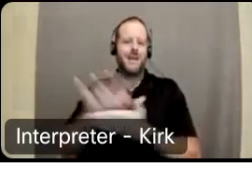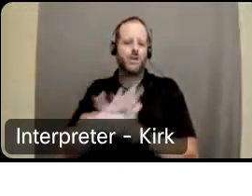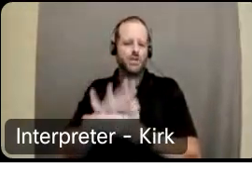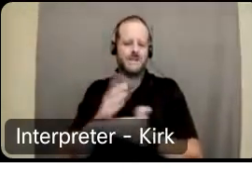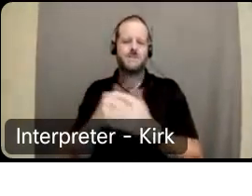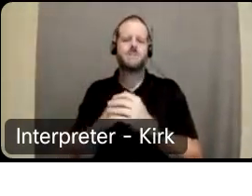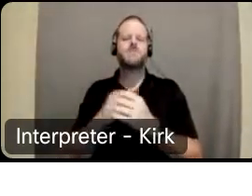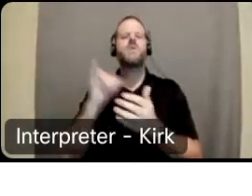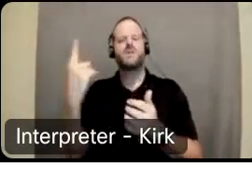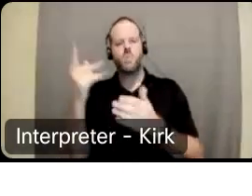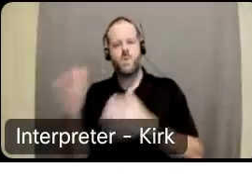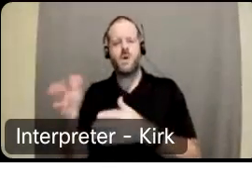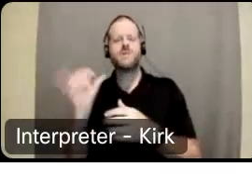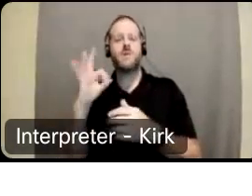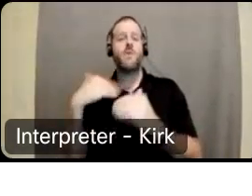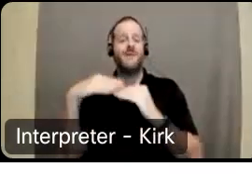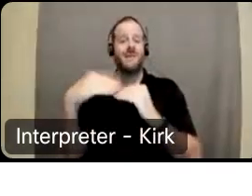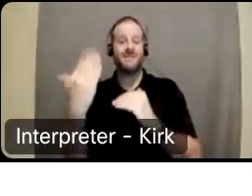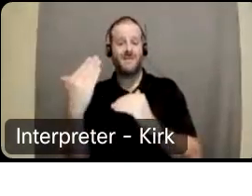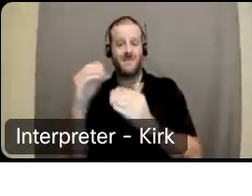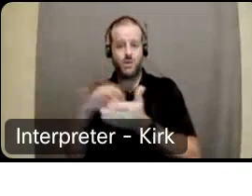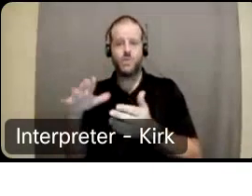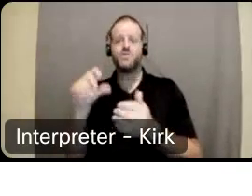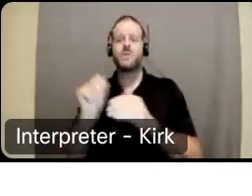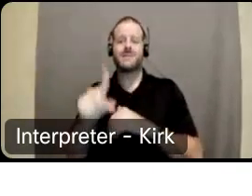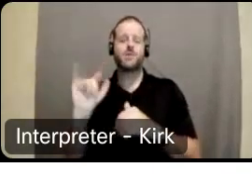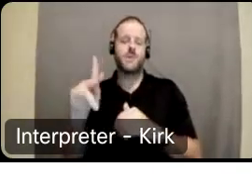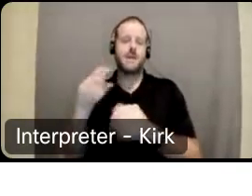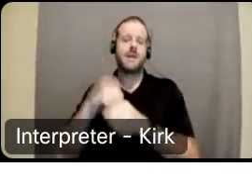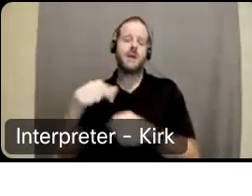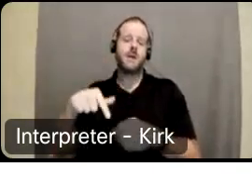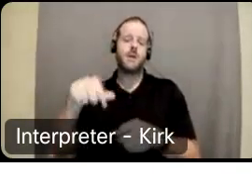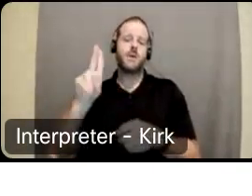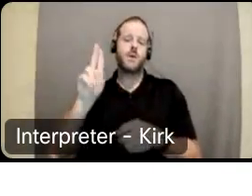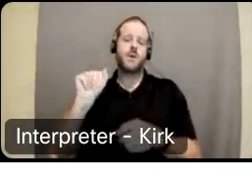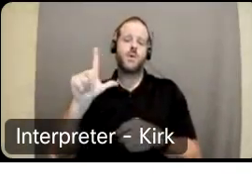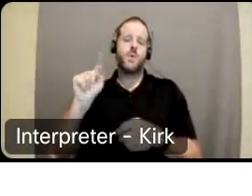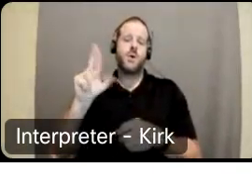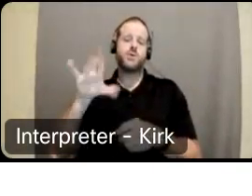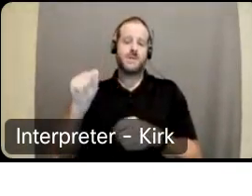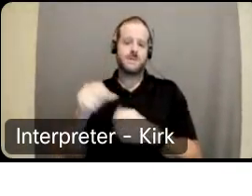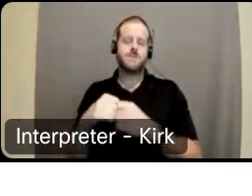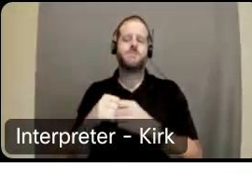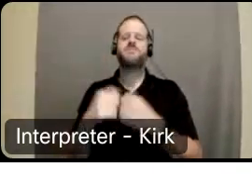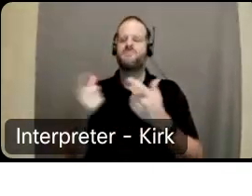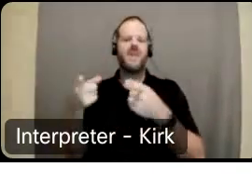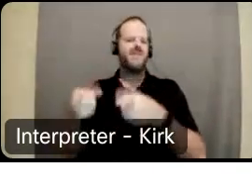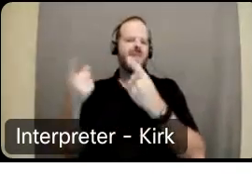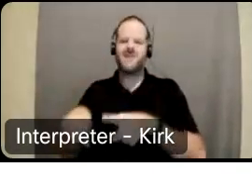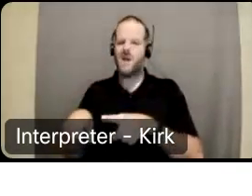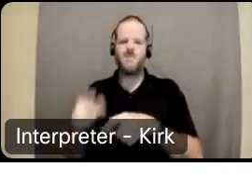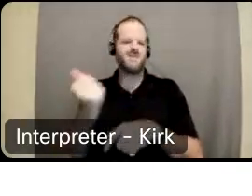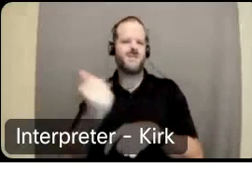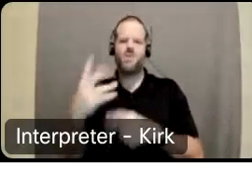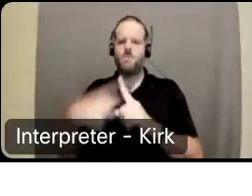So that's one way. So if you have 15 more students, we send you a link in Qualtrics. Generally, this happens a couple